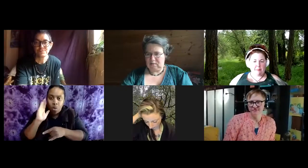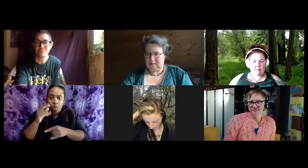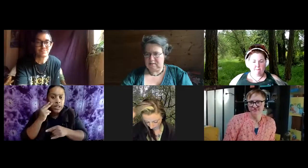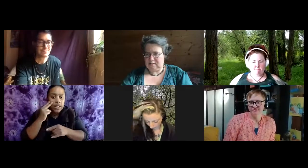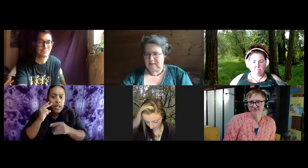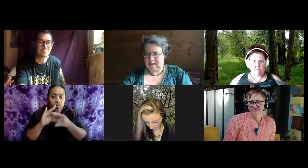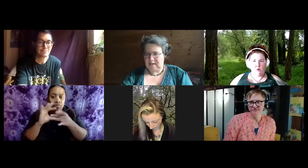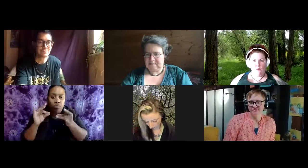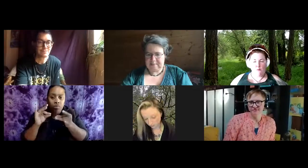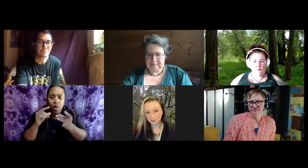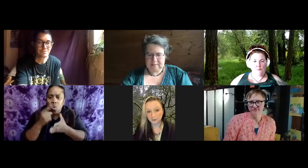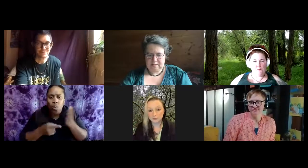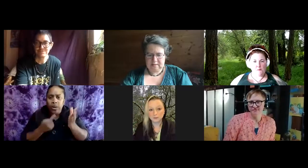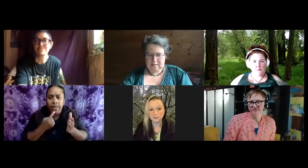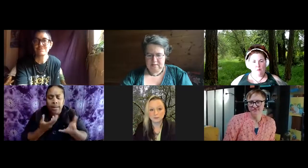not sure, what does it say?